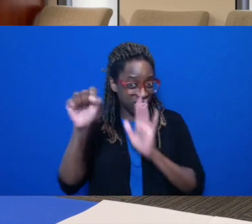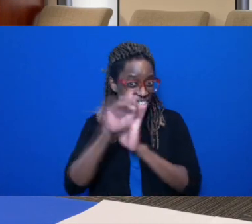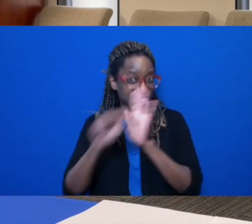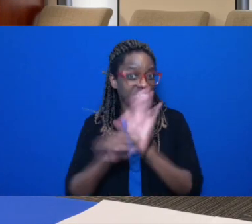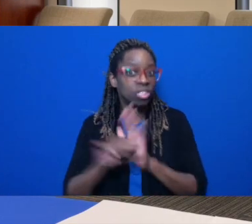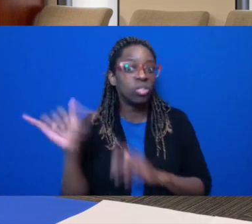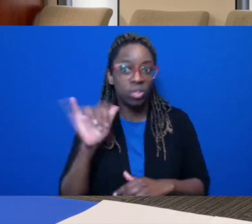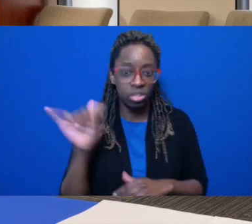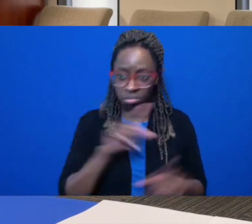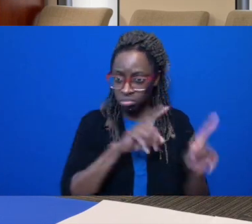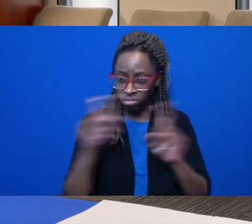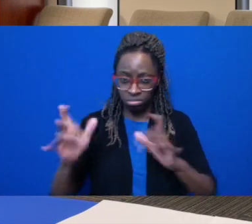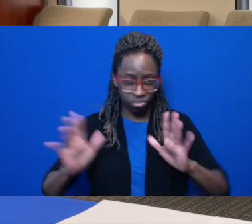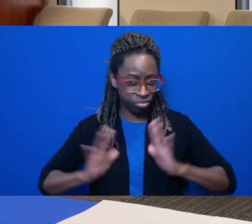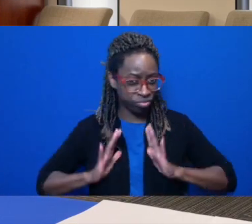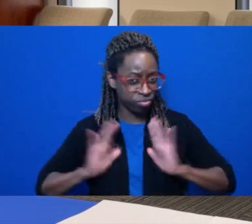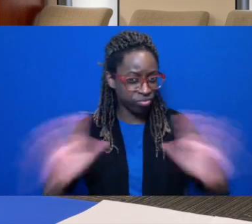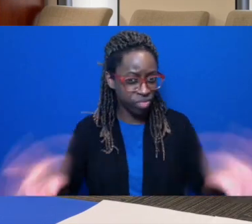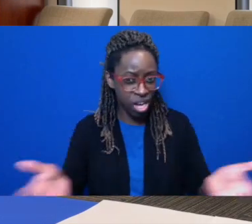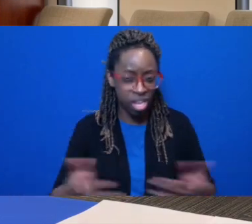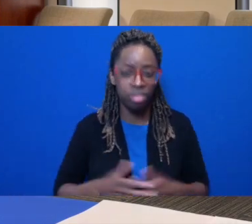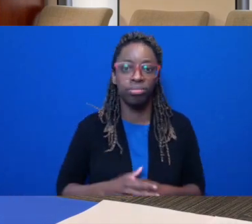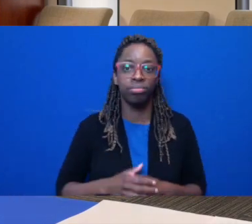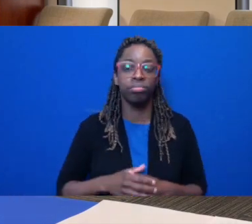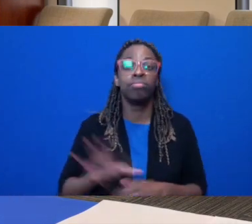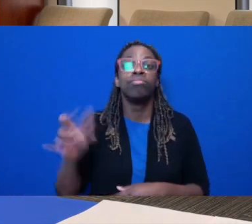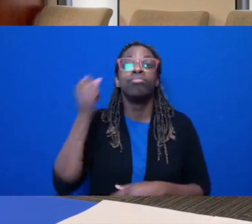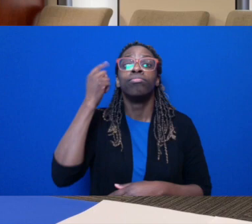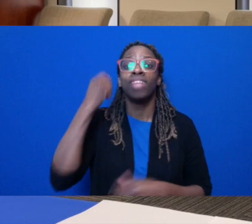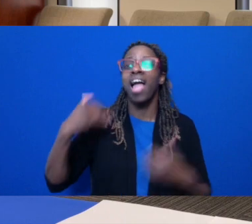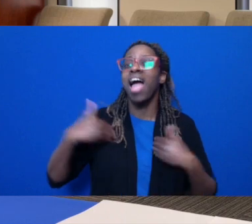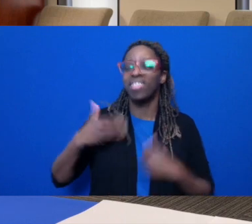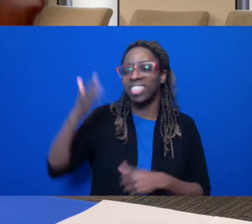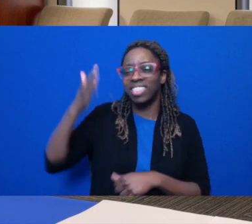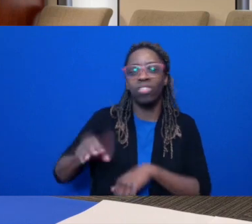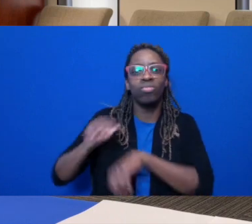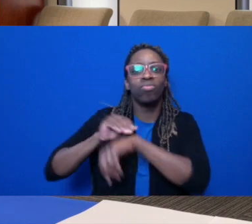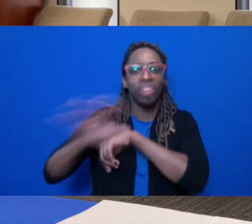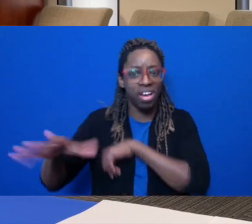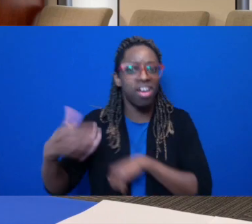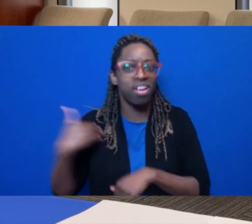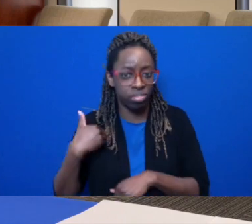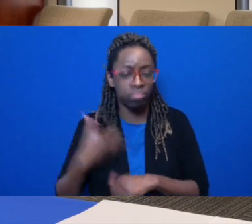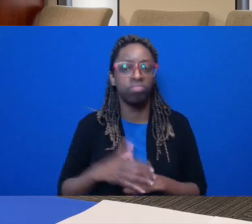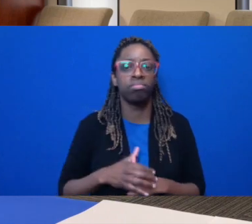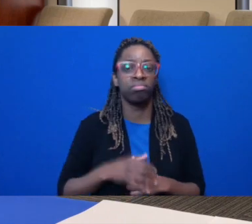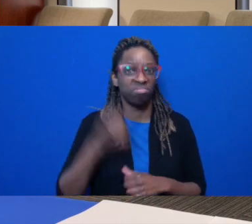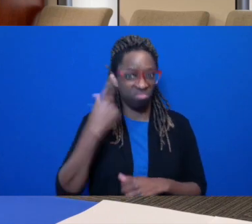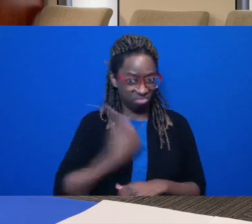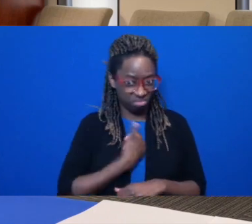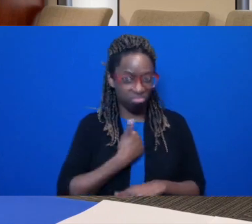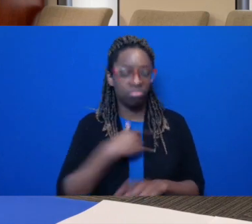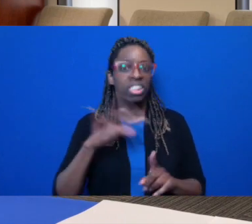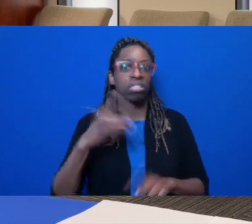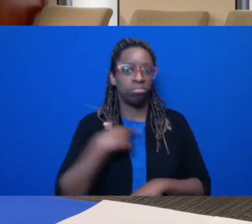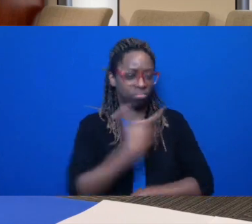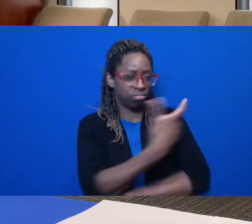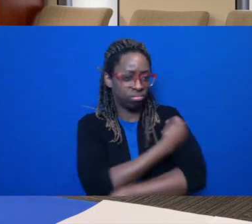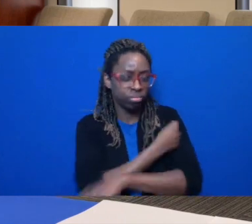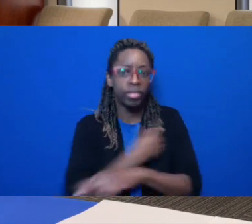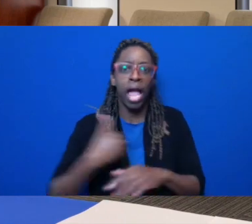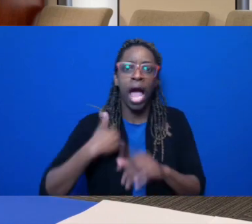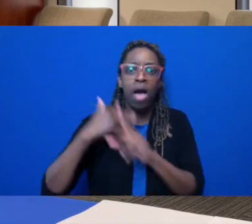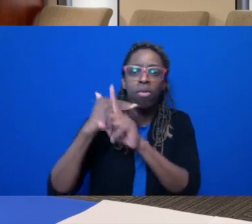fevers, low-grade fevers, mild fevers, some chills. I felt tired, had some body aches, my arm hurt. And this is normal